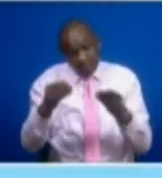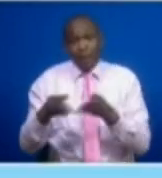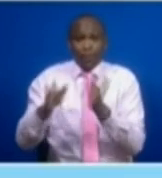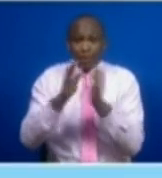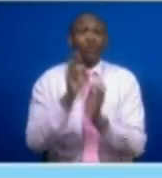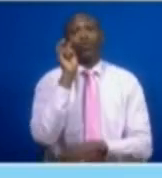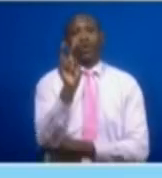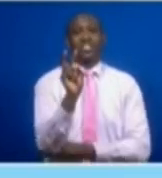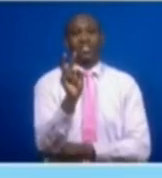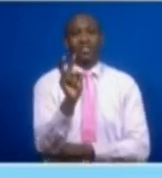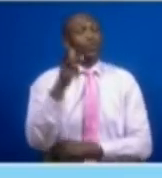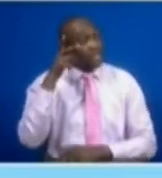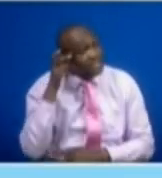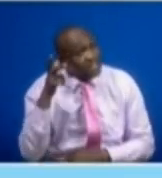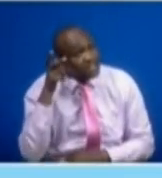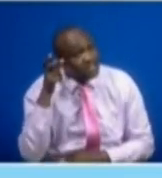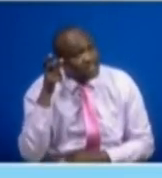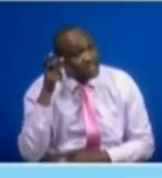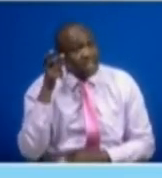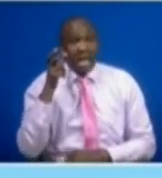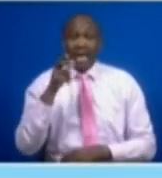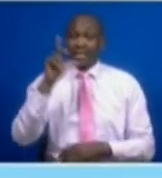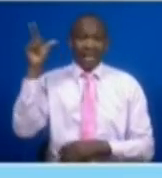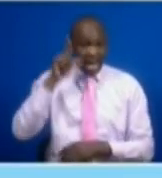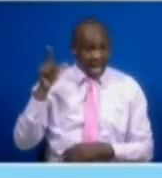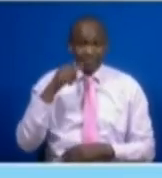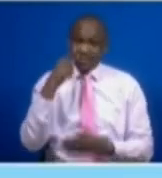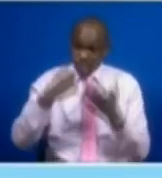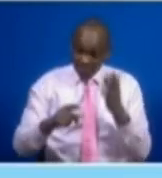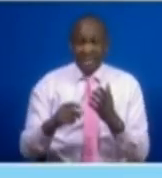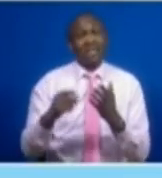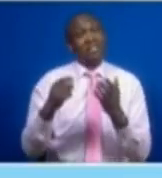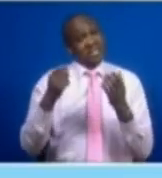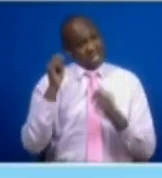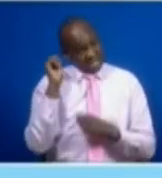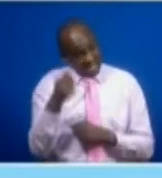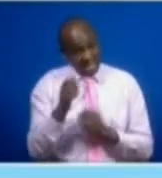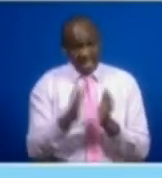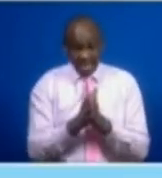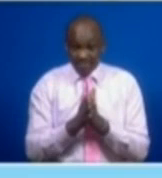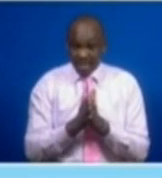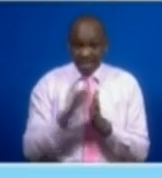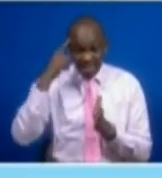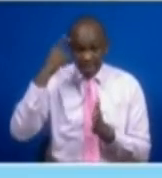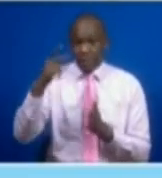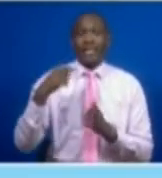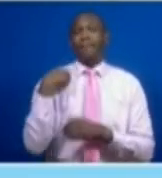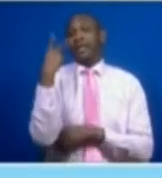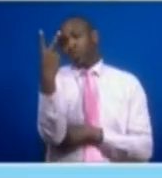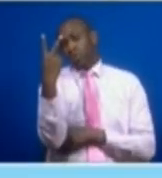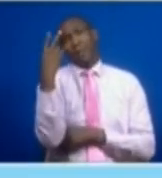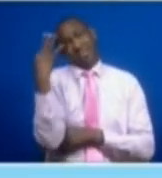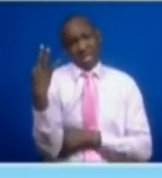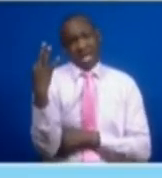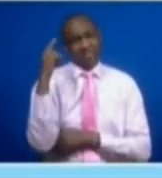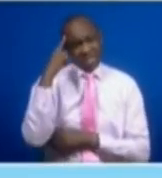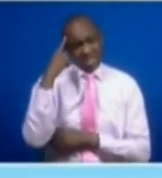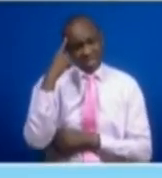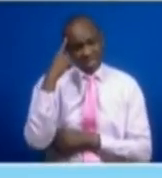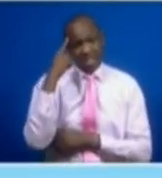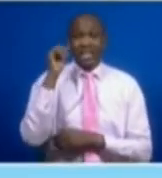watch, listen. And Larry, we are told in Africa, Kenya's literacy rate, I think, is we are number two or number three.